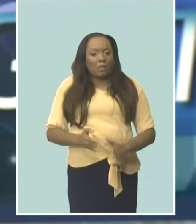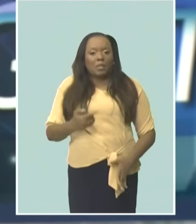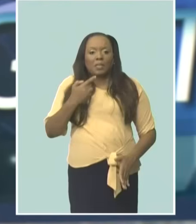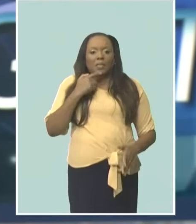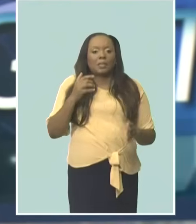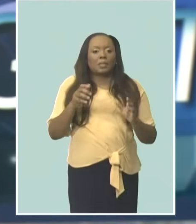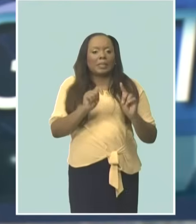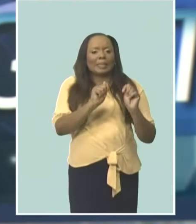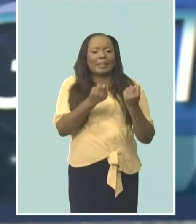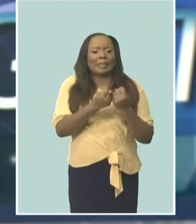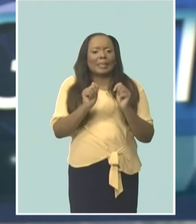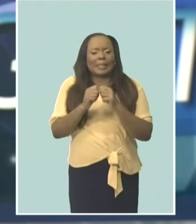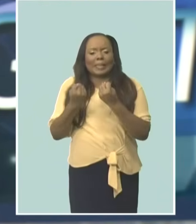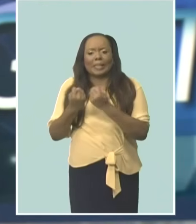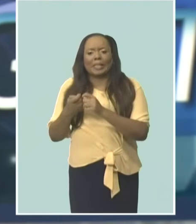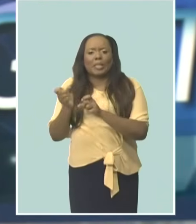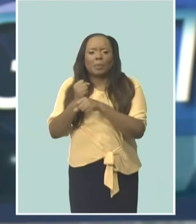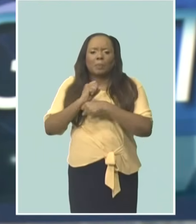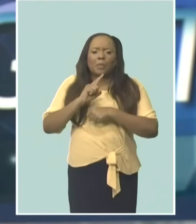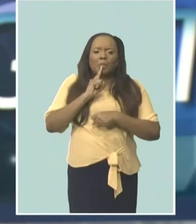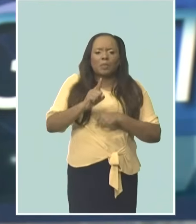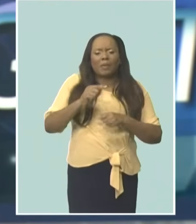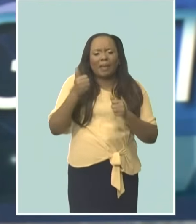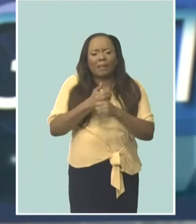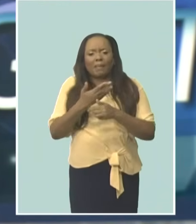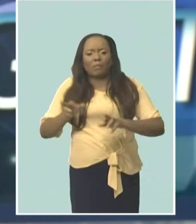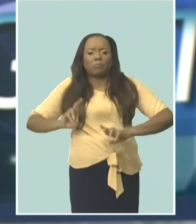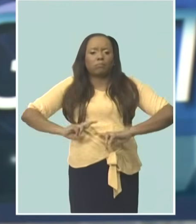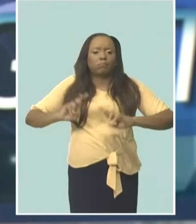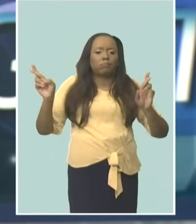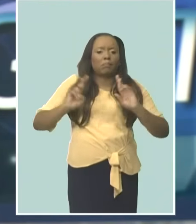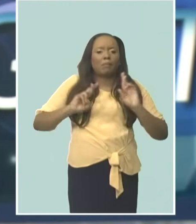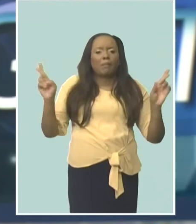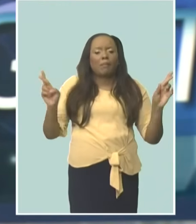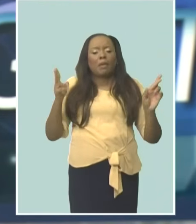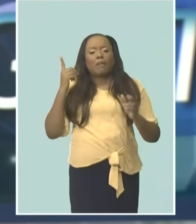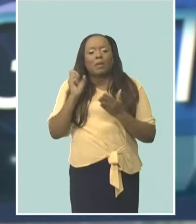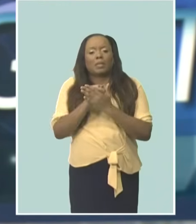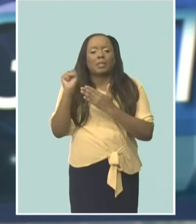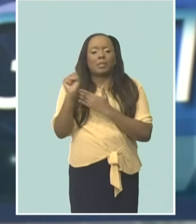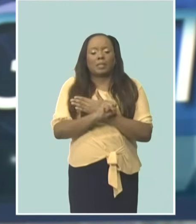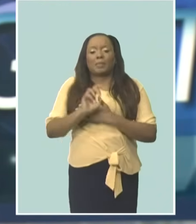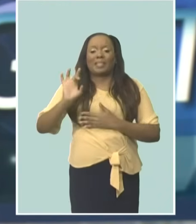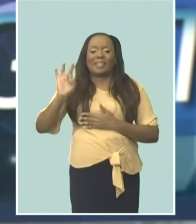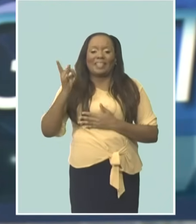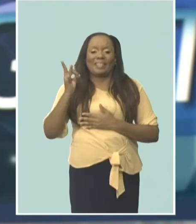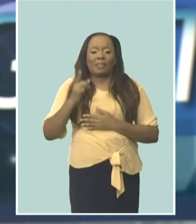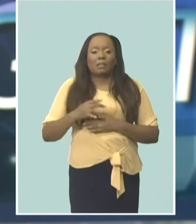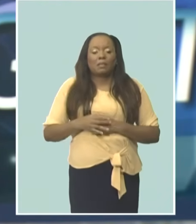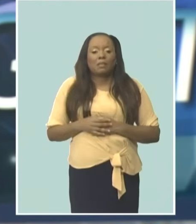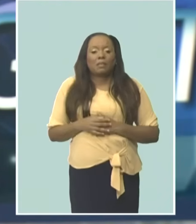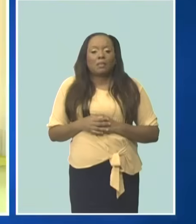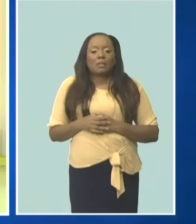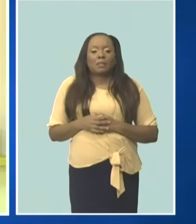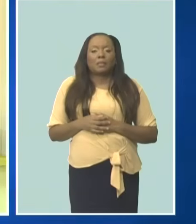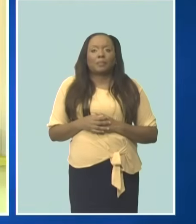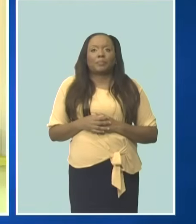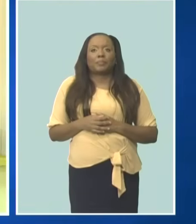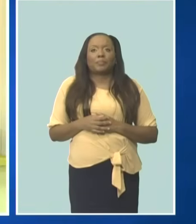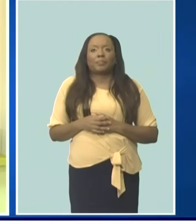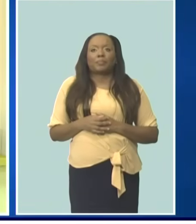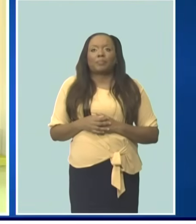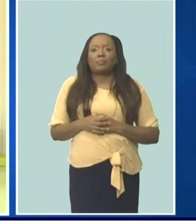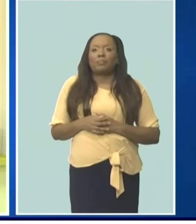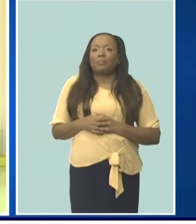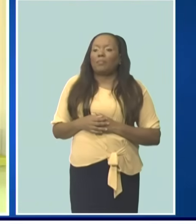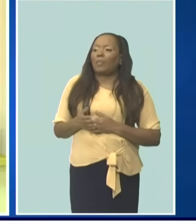ground ensuring all systems are go for when the students and teachers walk through the gates on September 8th. We're getting